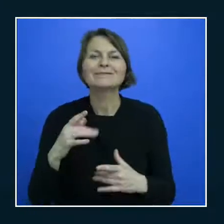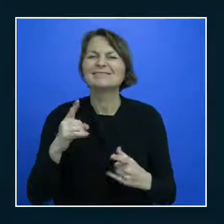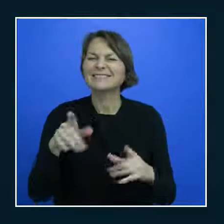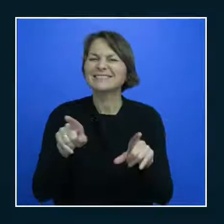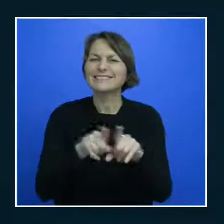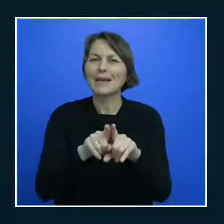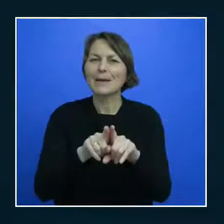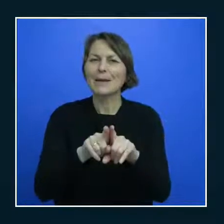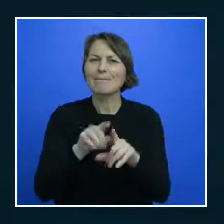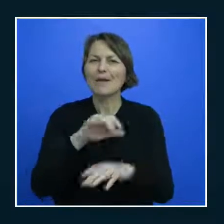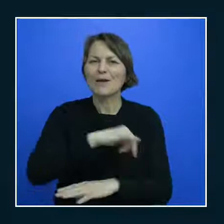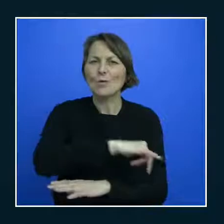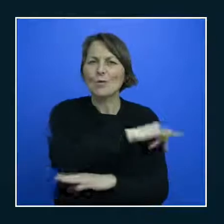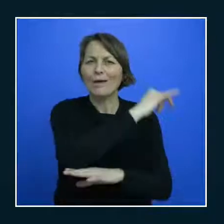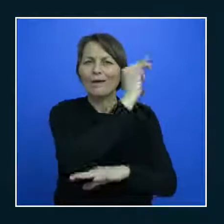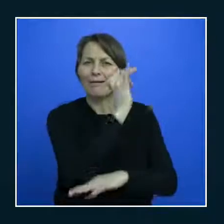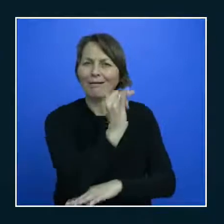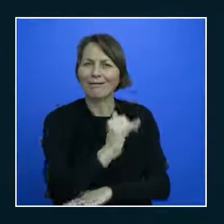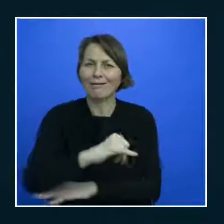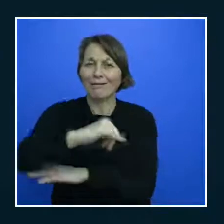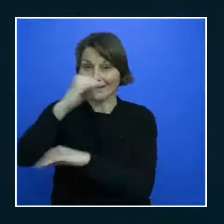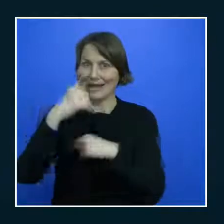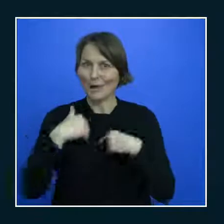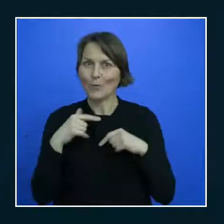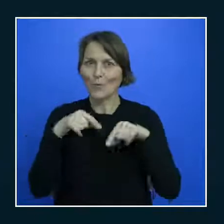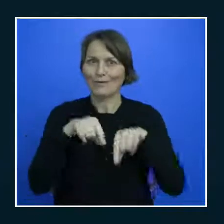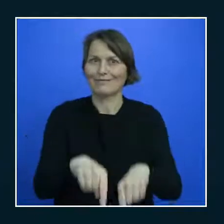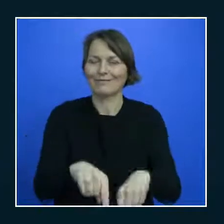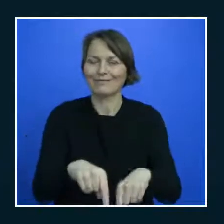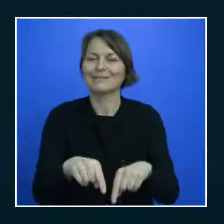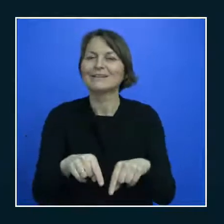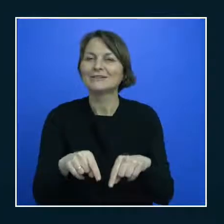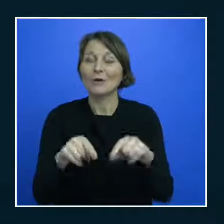that, like the real interesting world